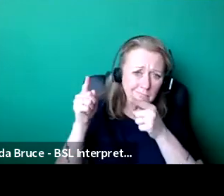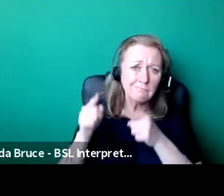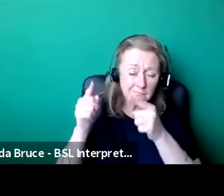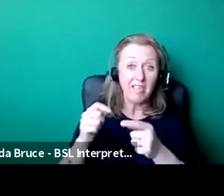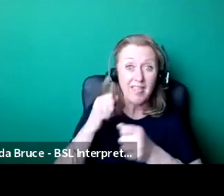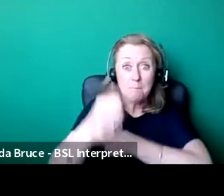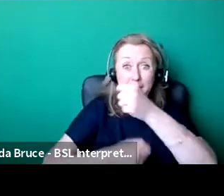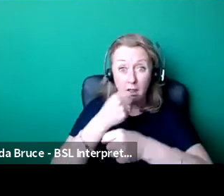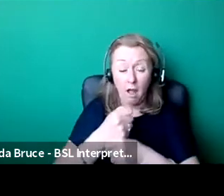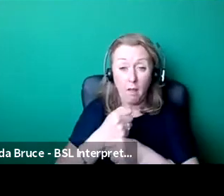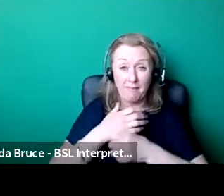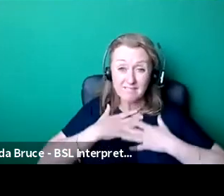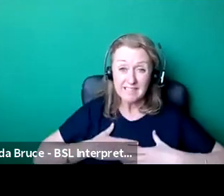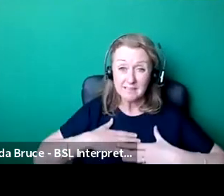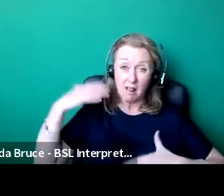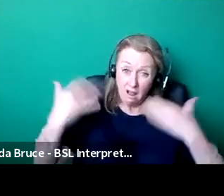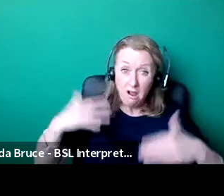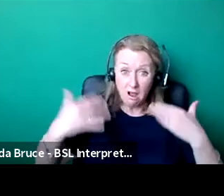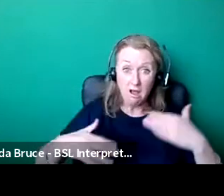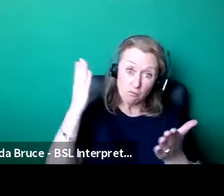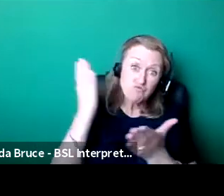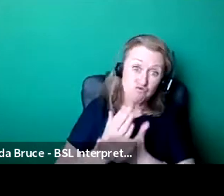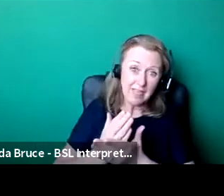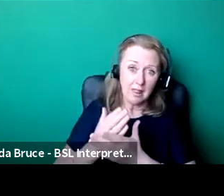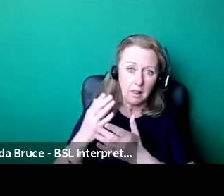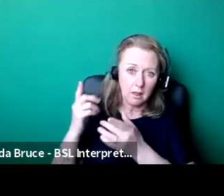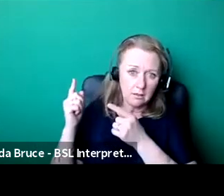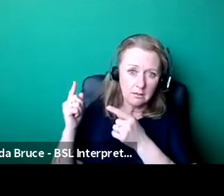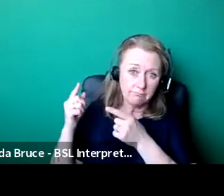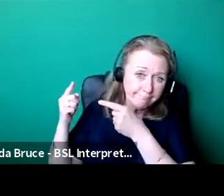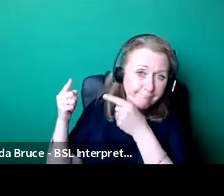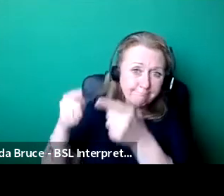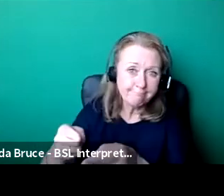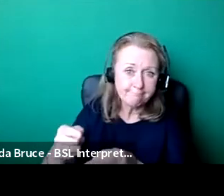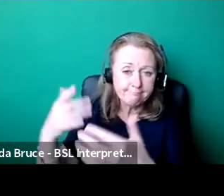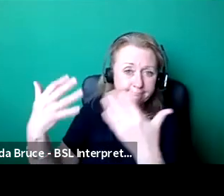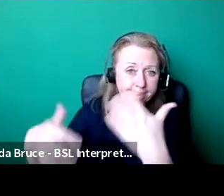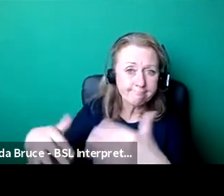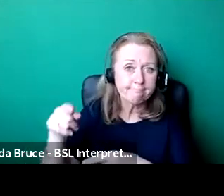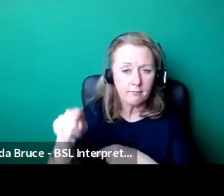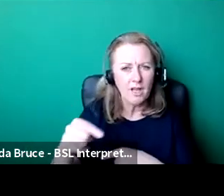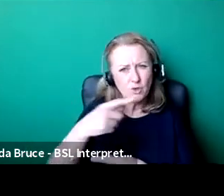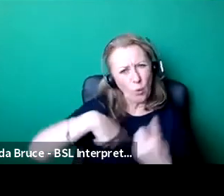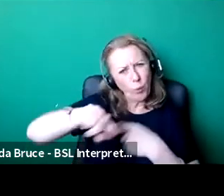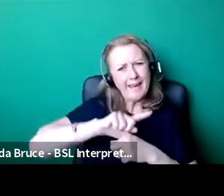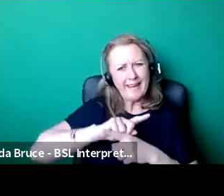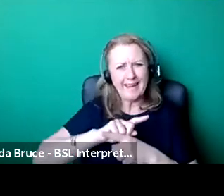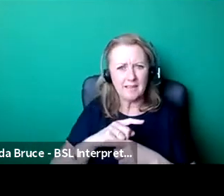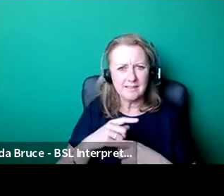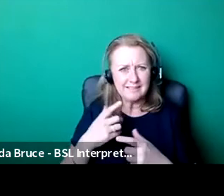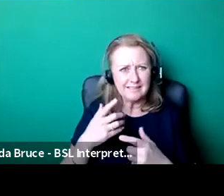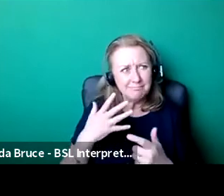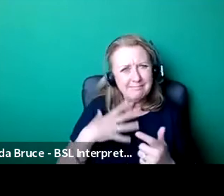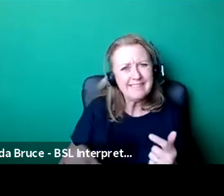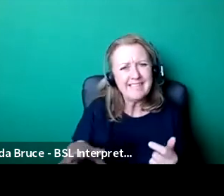physical or real life harassment. So it's something that we should really be taking seriously. Can anyone